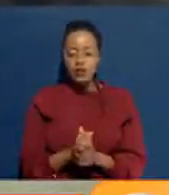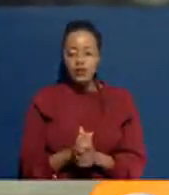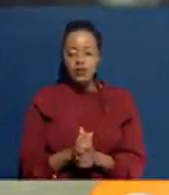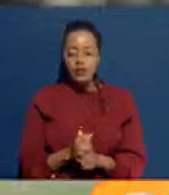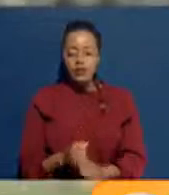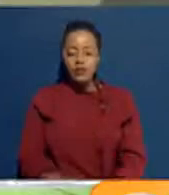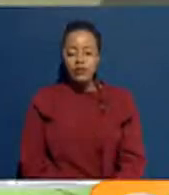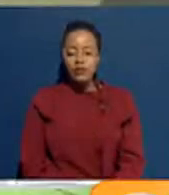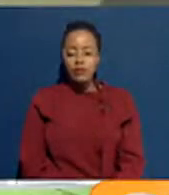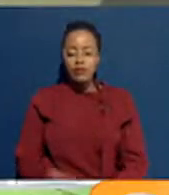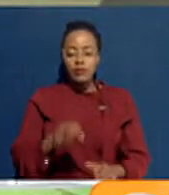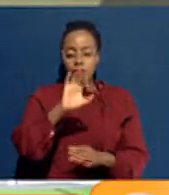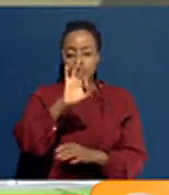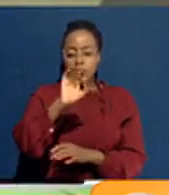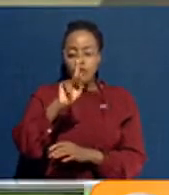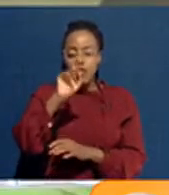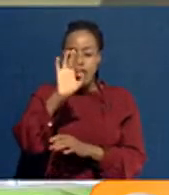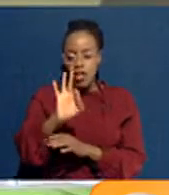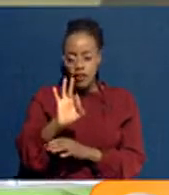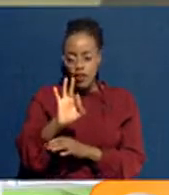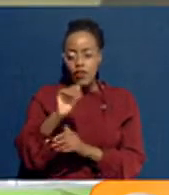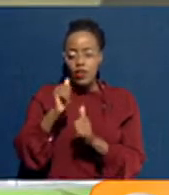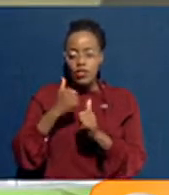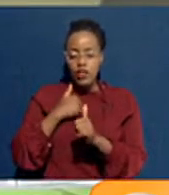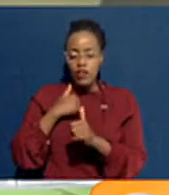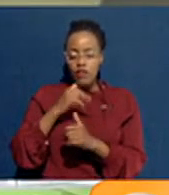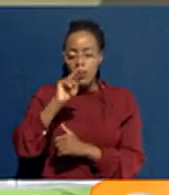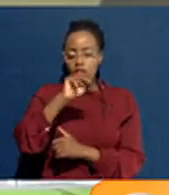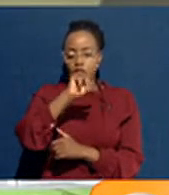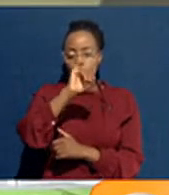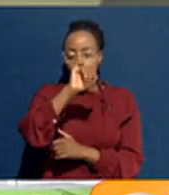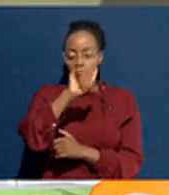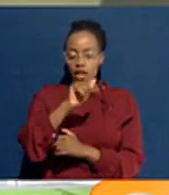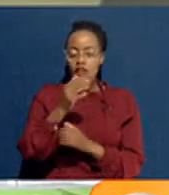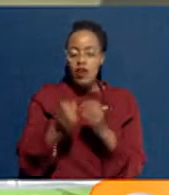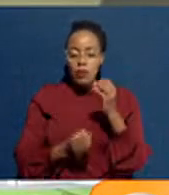FKF Premier League side Nzoia Football Club is set to form their own women's football